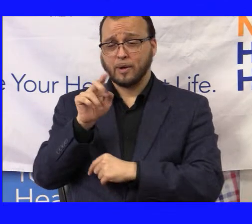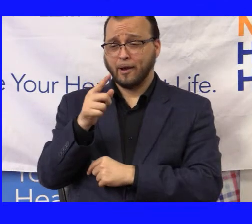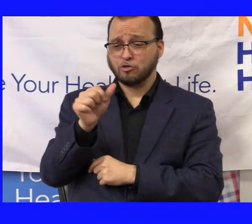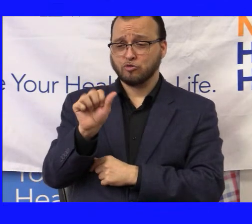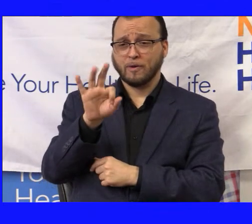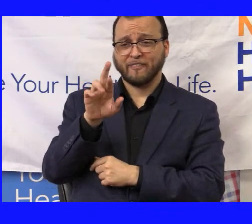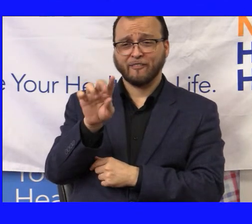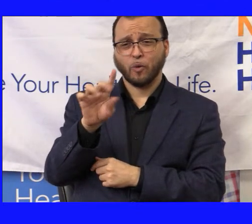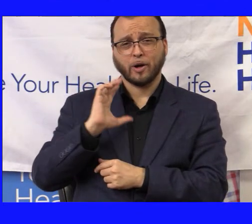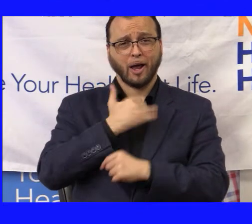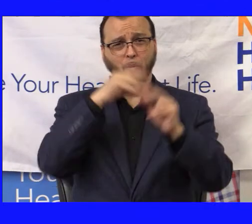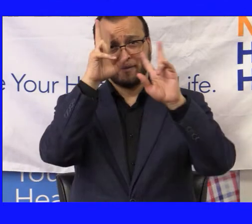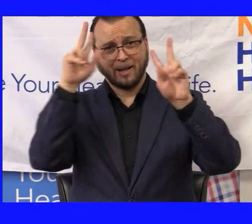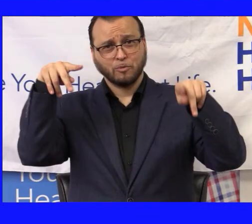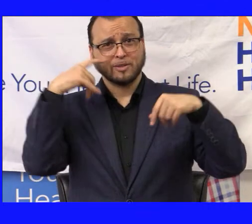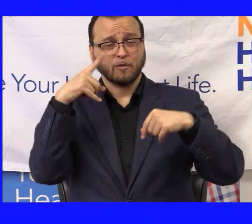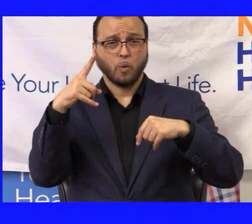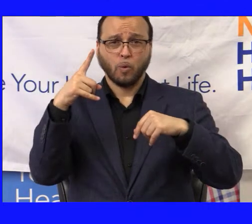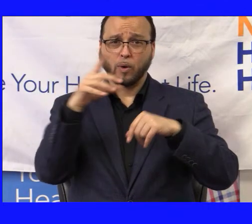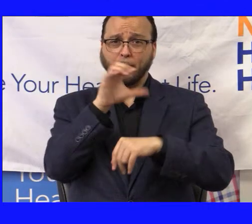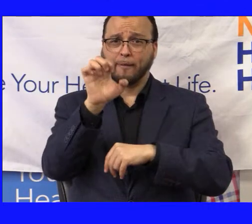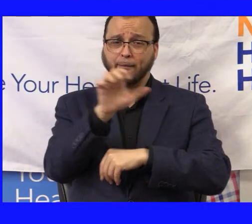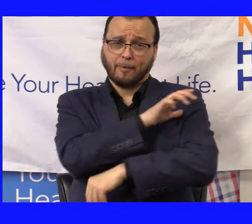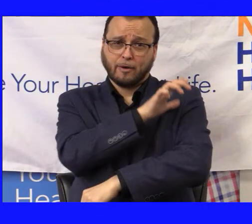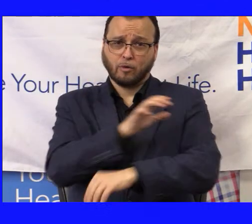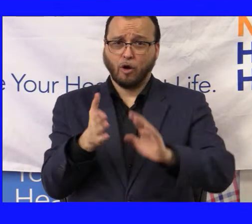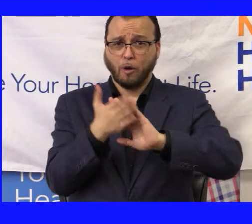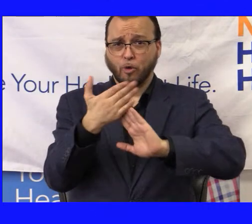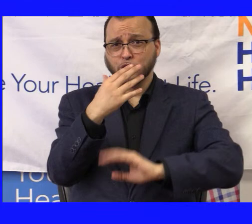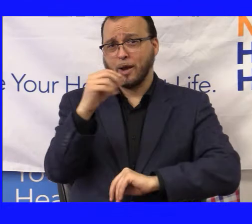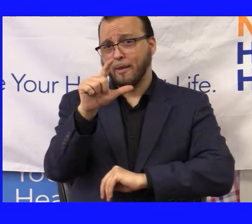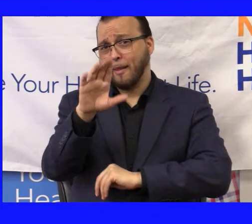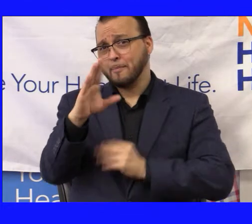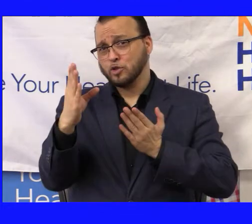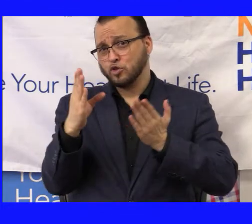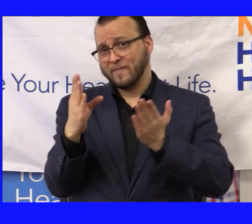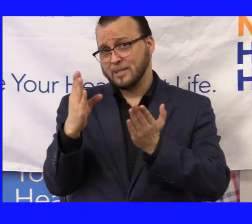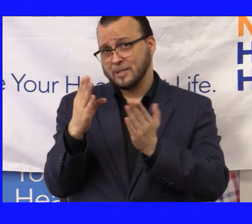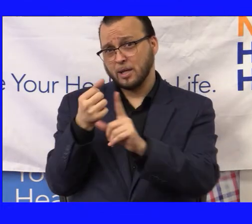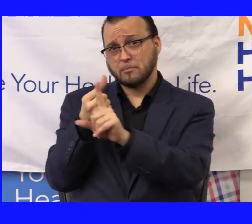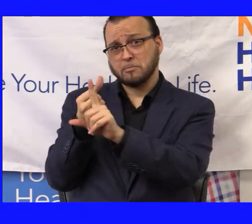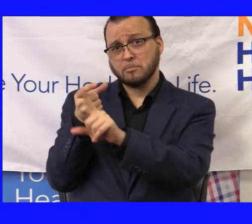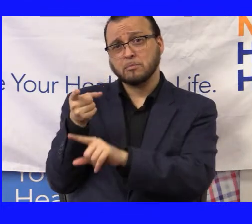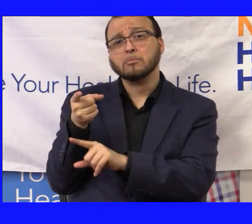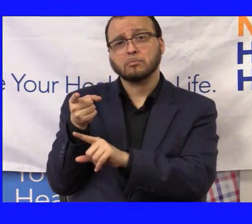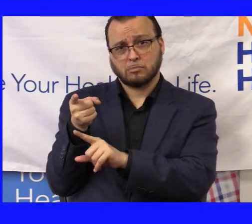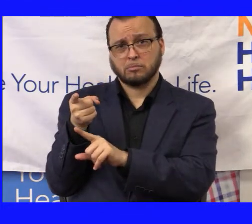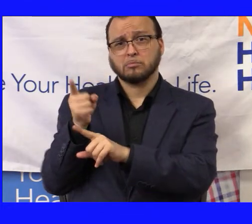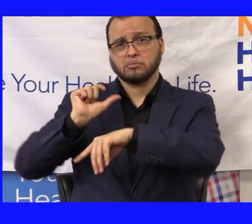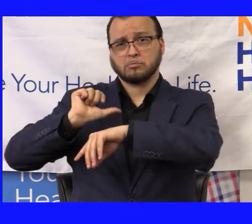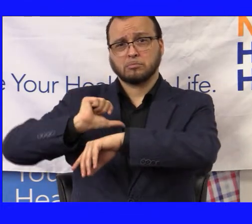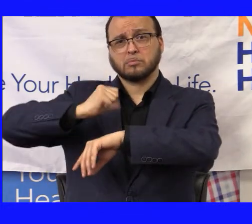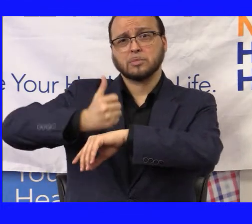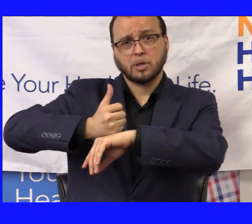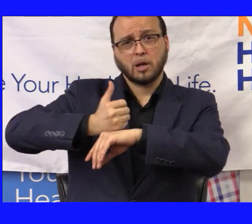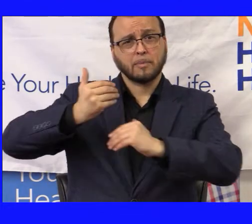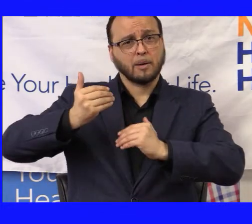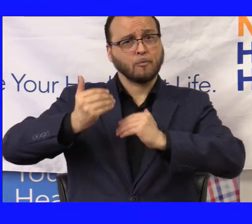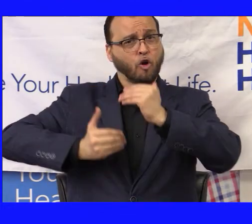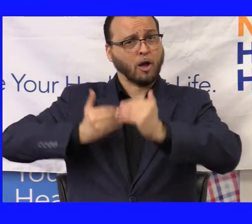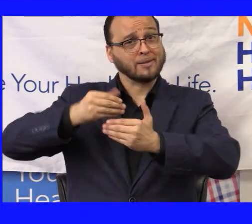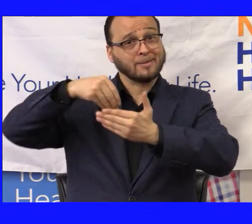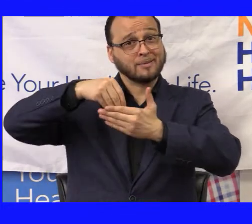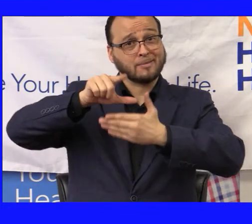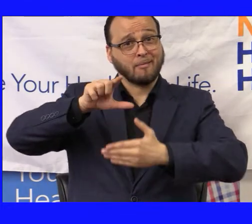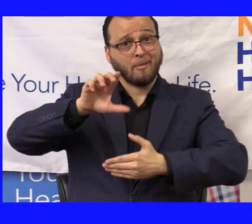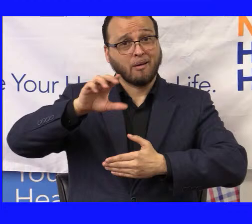Ford, our Vice President of Clinical Operations and Laboratory Services, has set up a process in